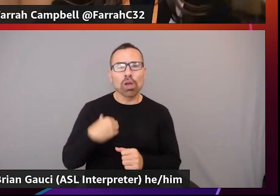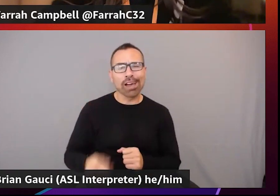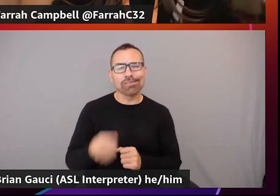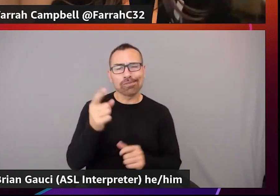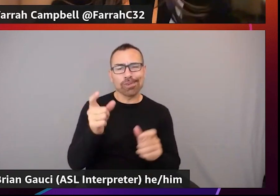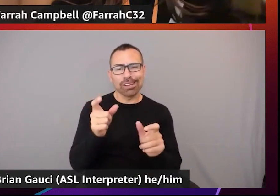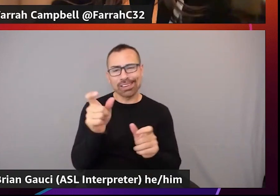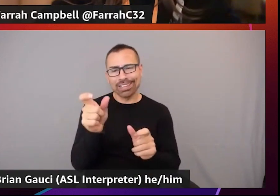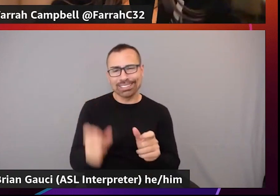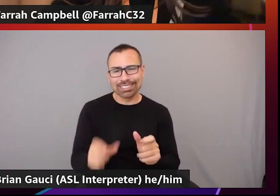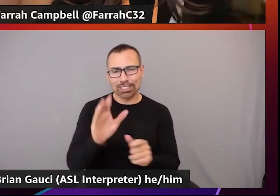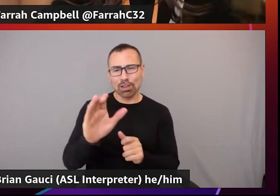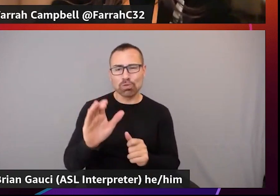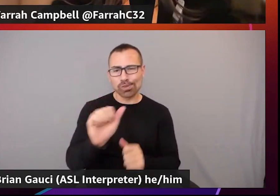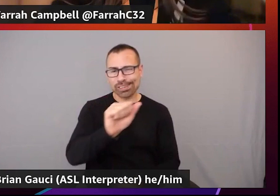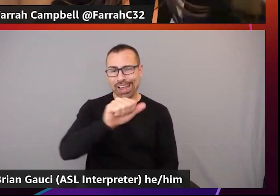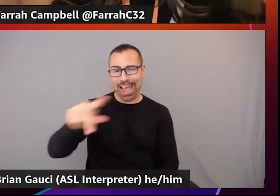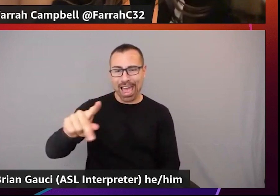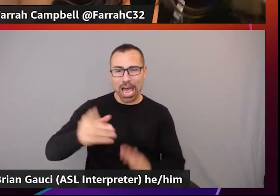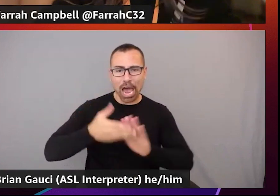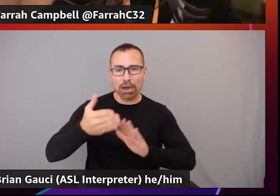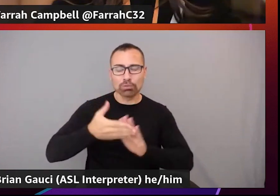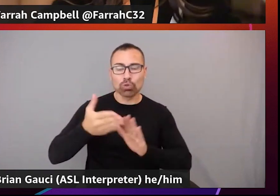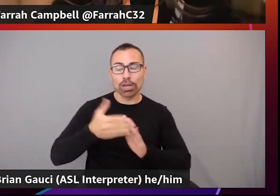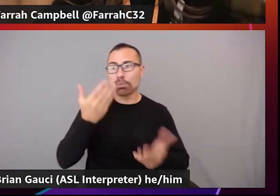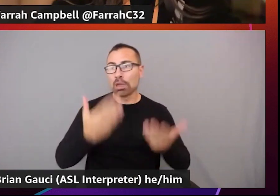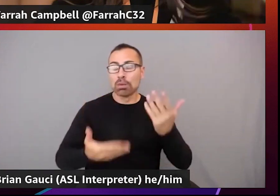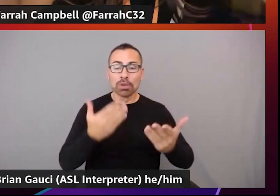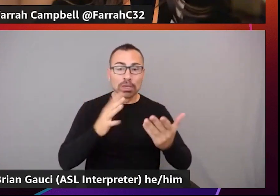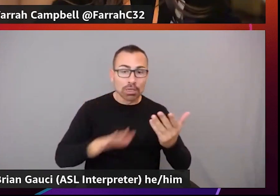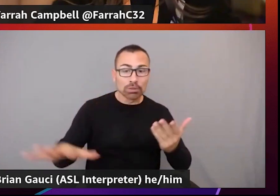running, maybe it's even across multiple EC2 instances,